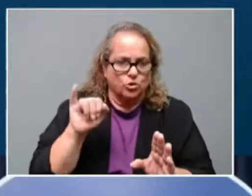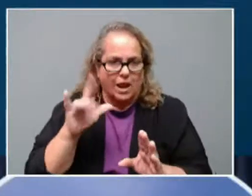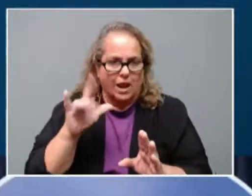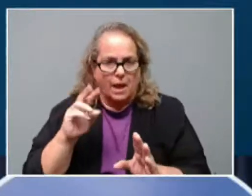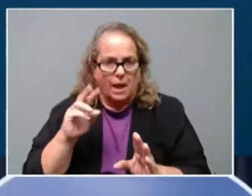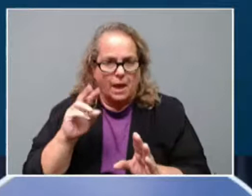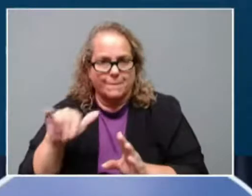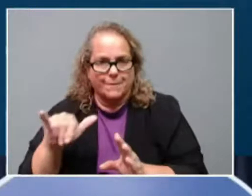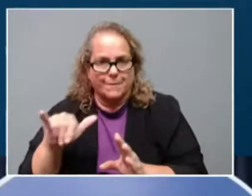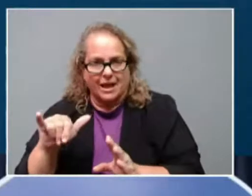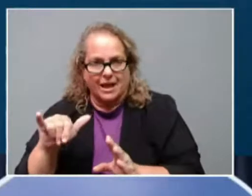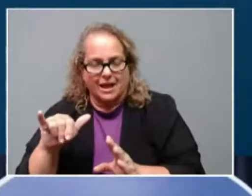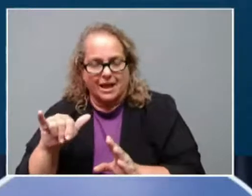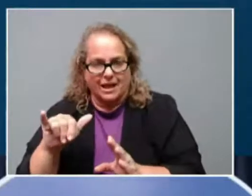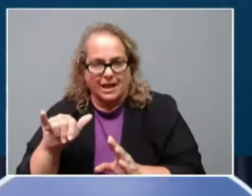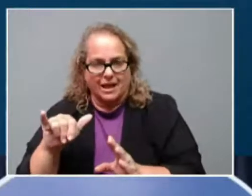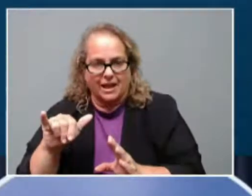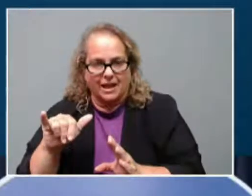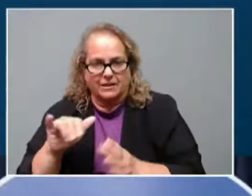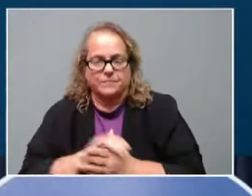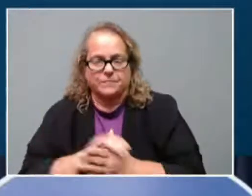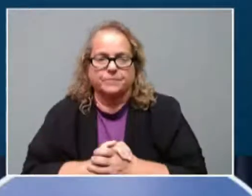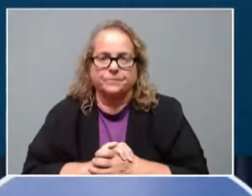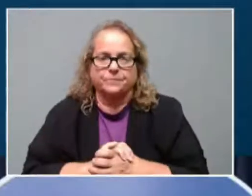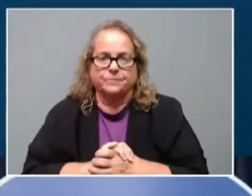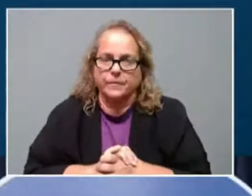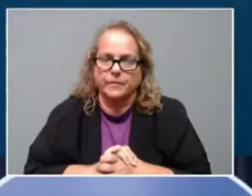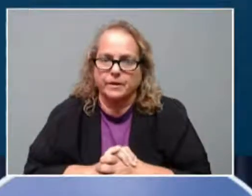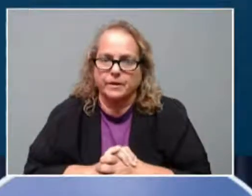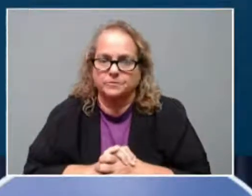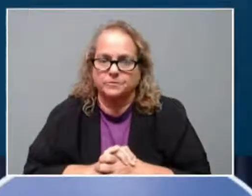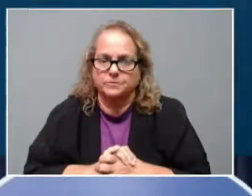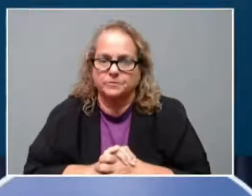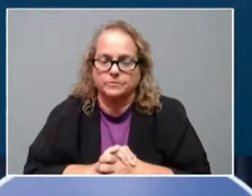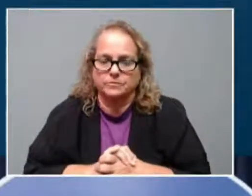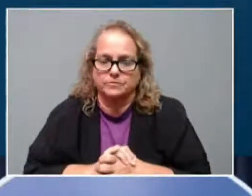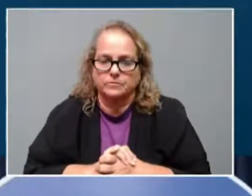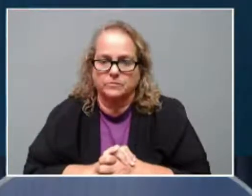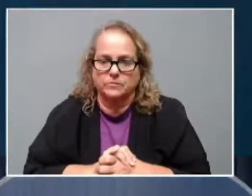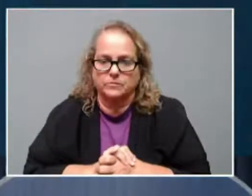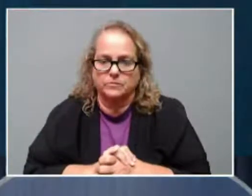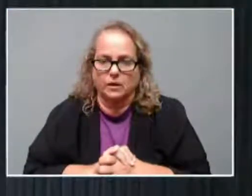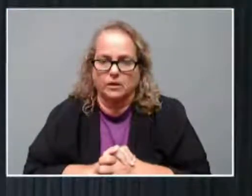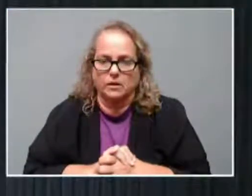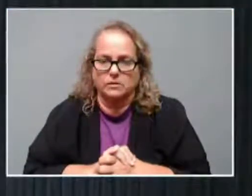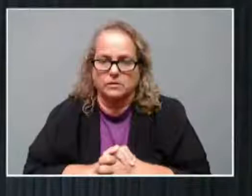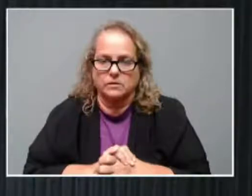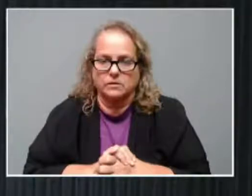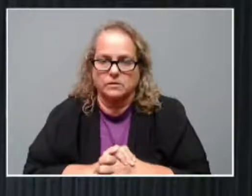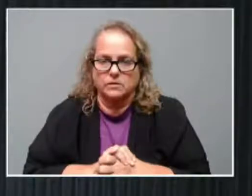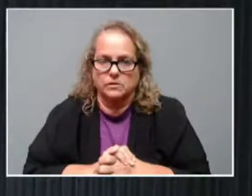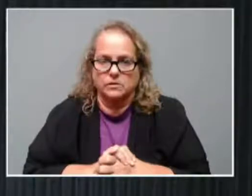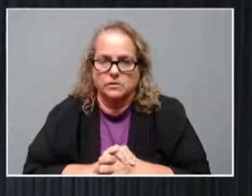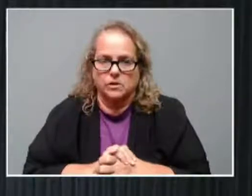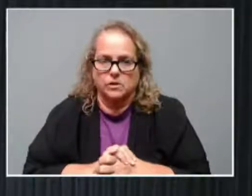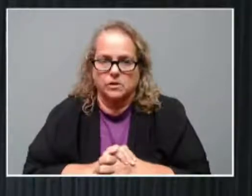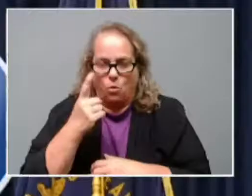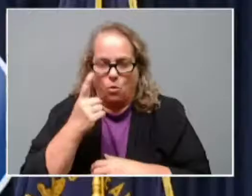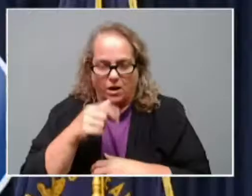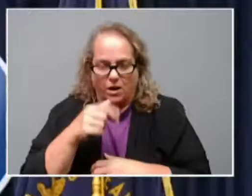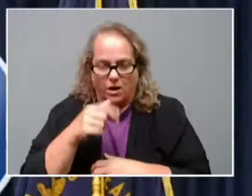tamps down overall cases. All right, let me make one other pitch for